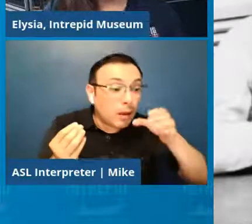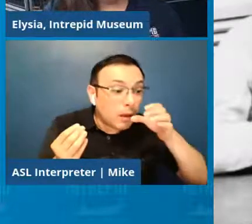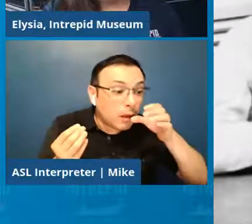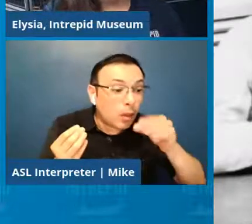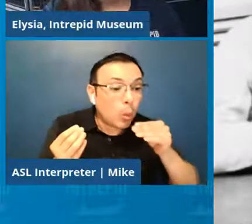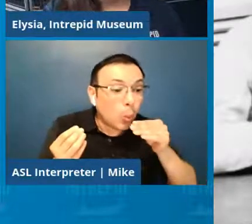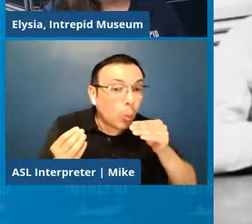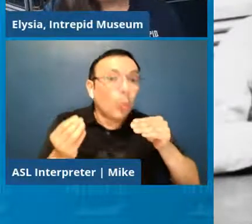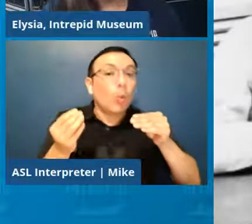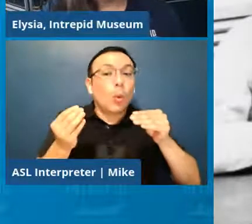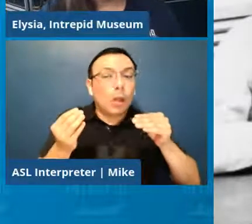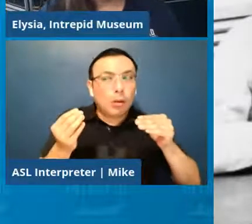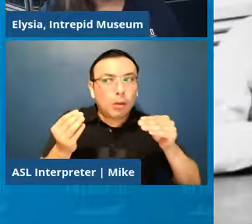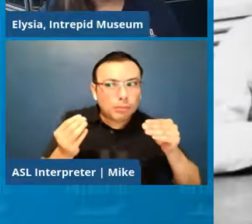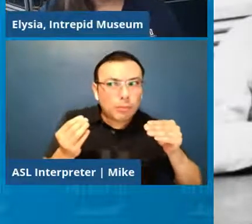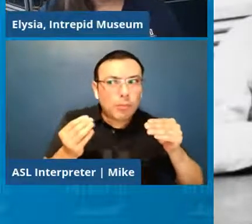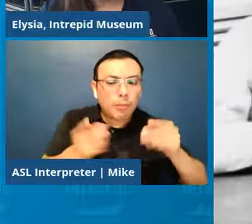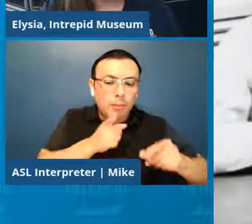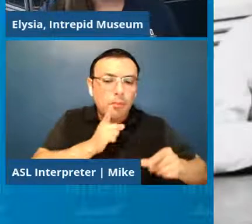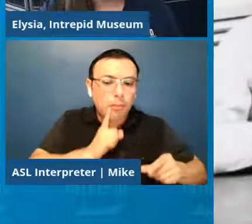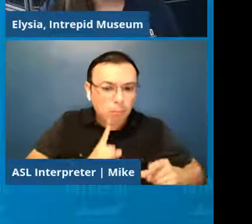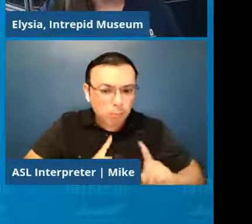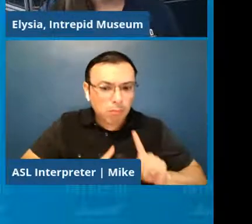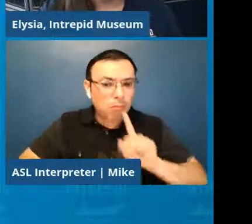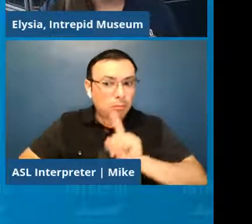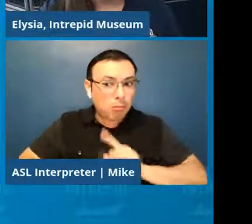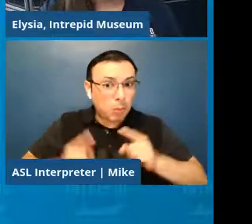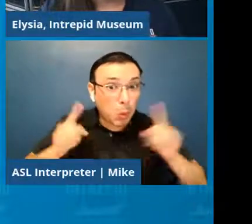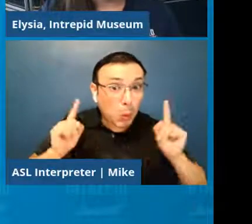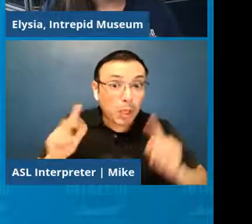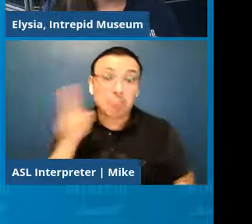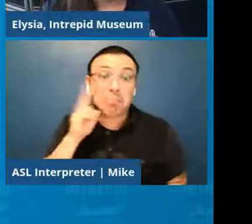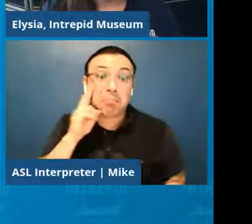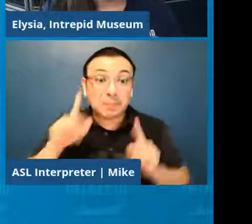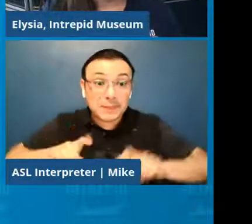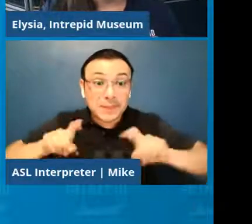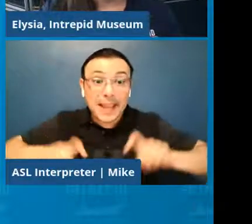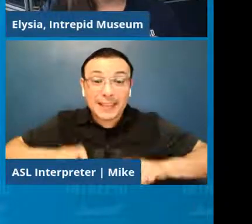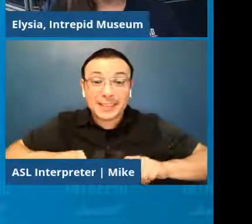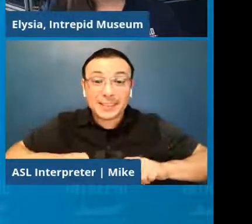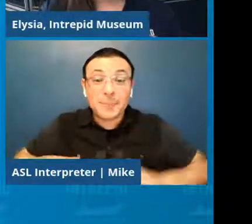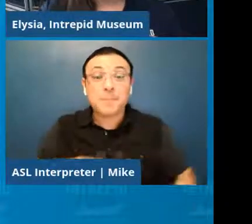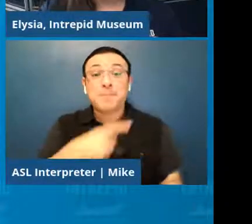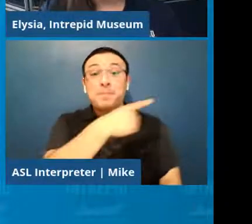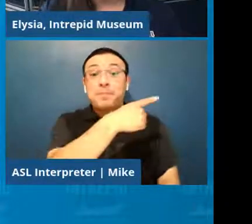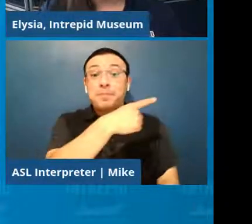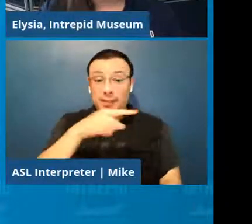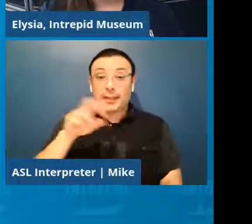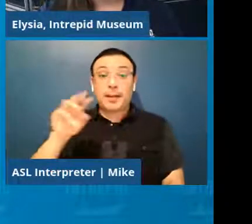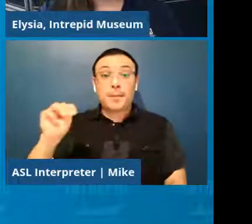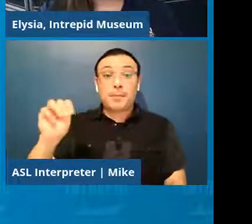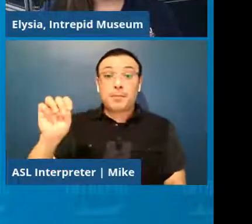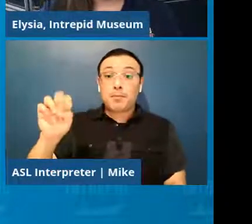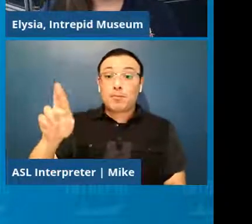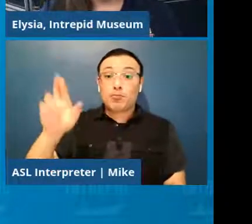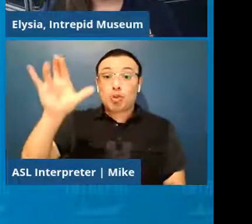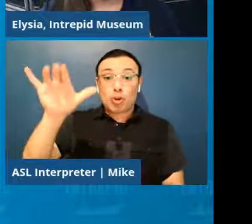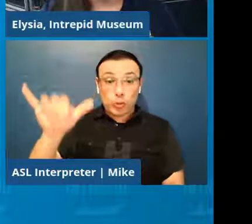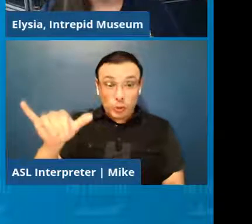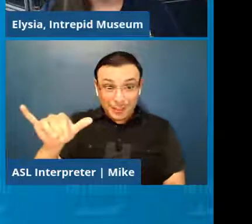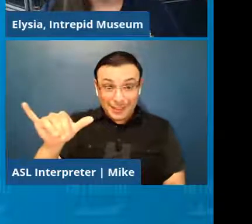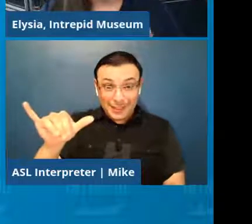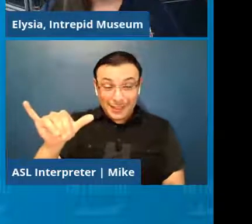were in microgravity. So the earliest food systems used during the Mercury flights were similar to military